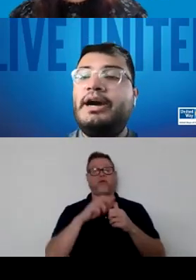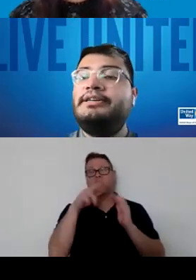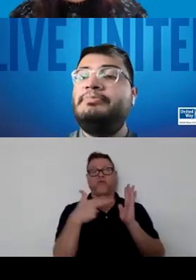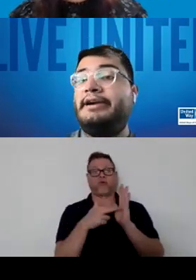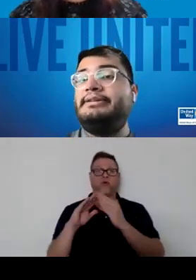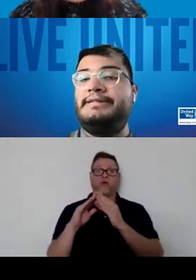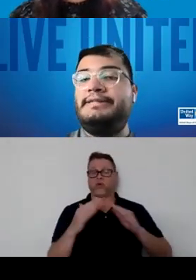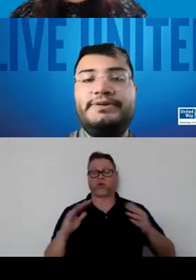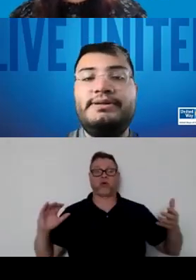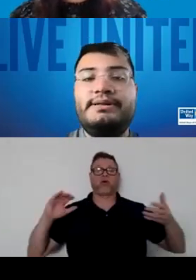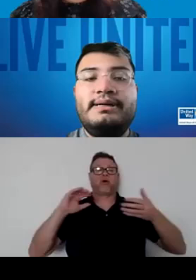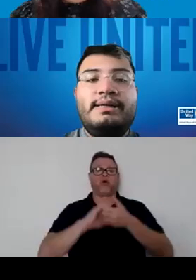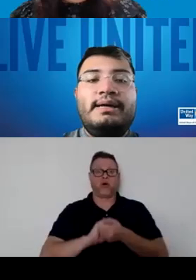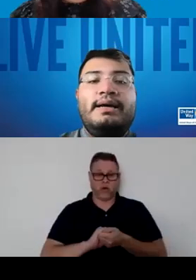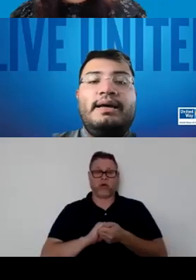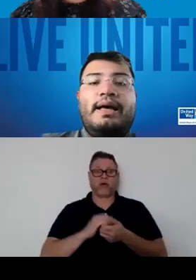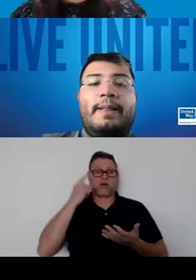community partners, parents, and students.